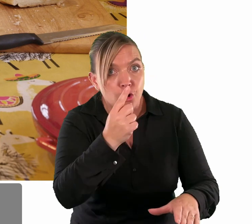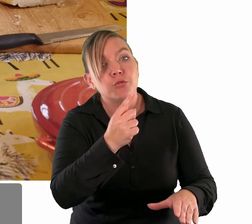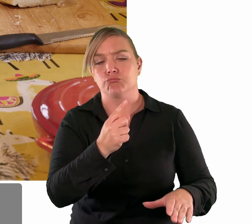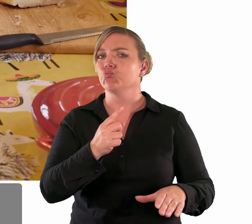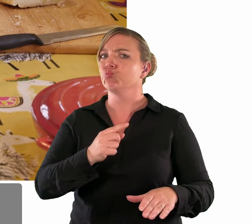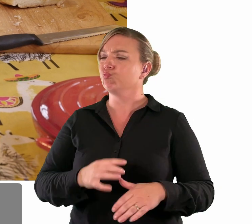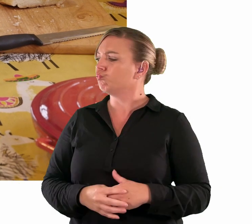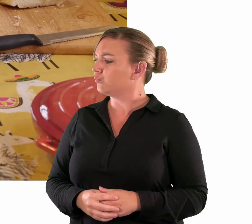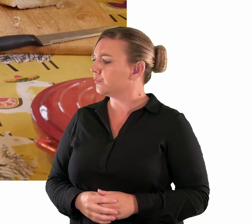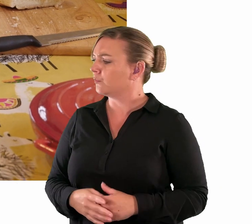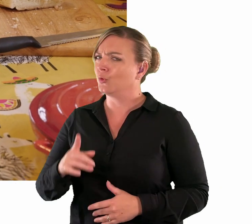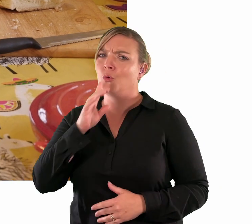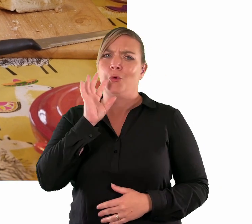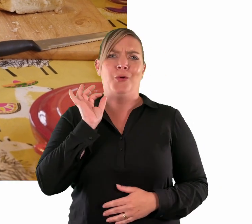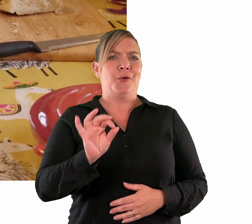Wow.